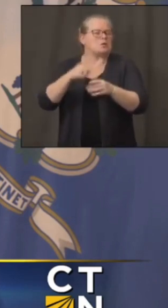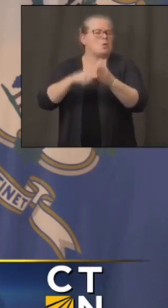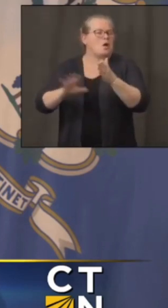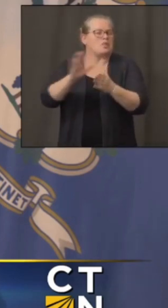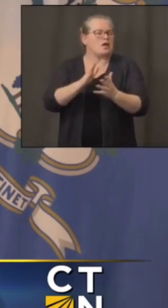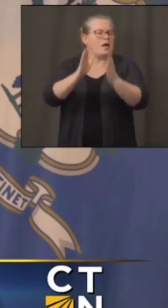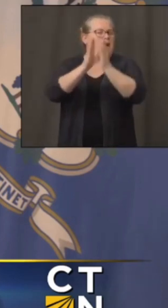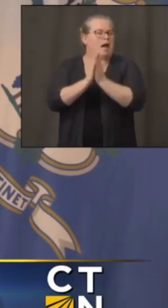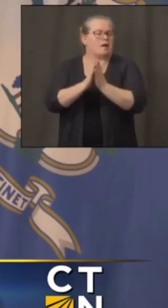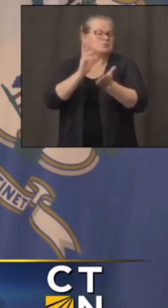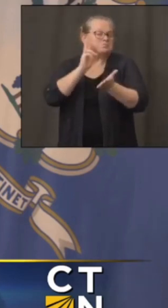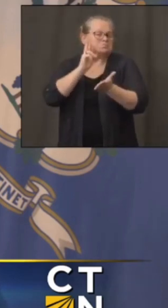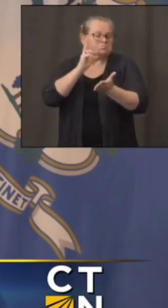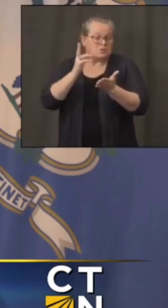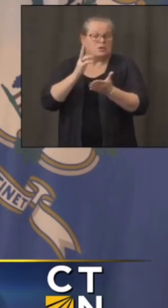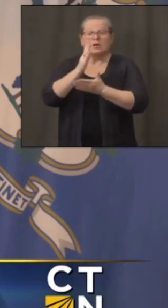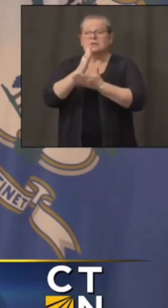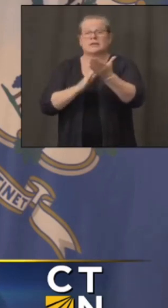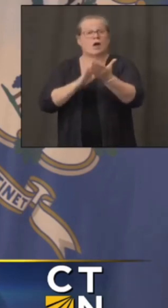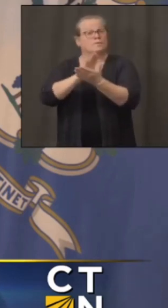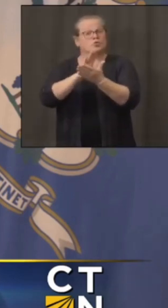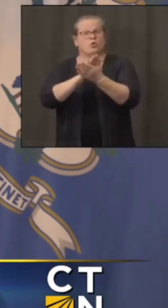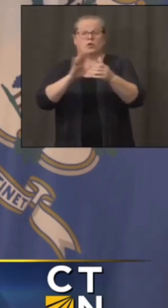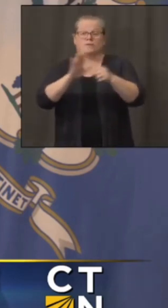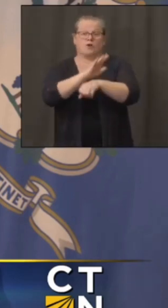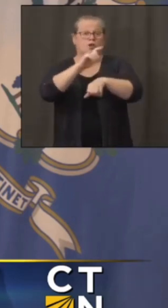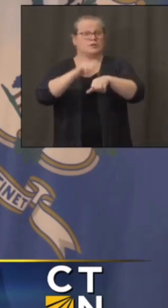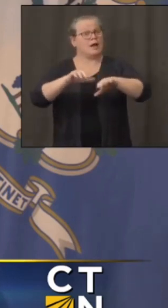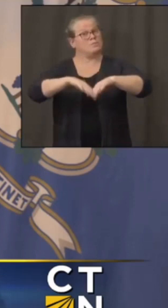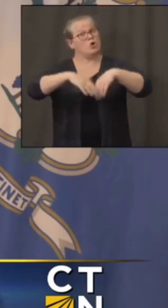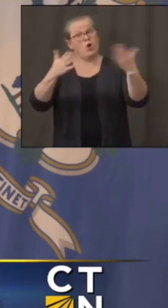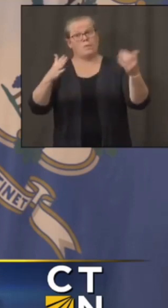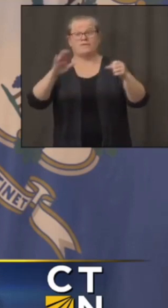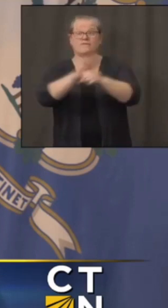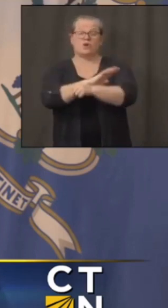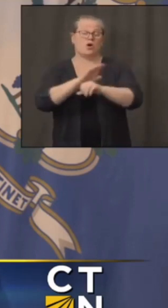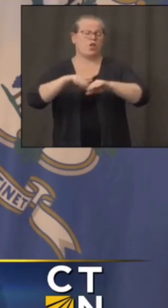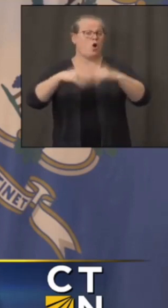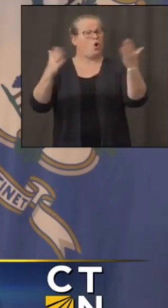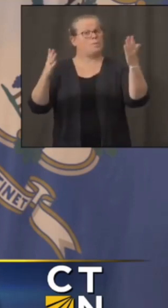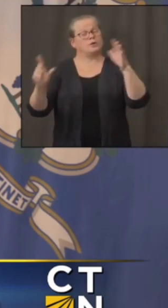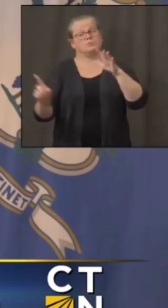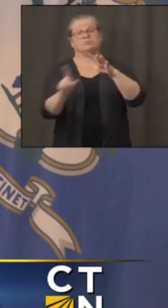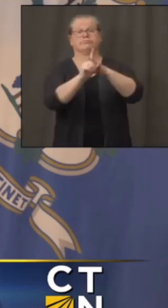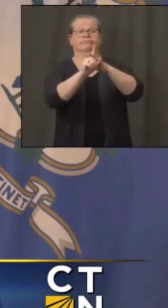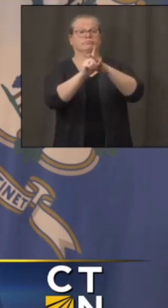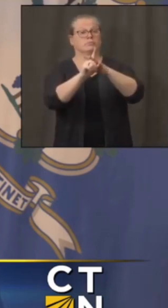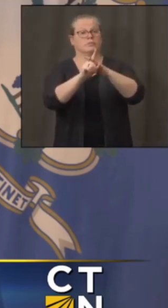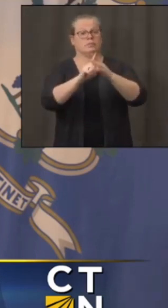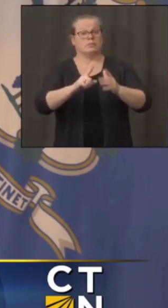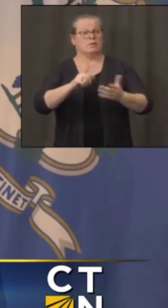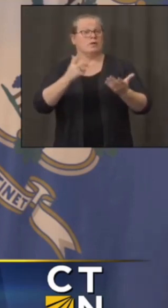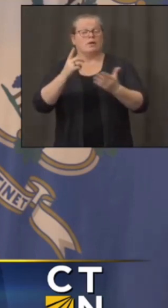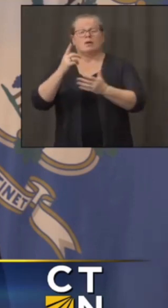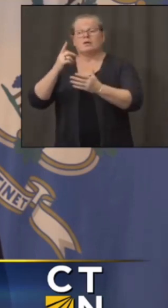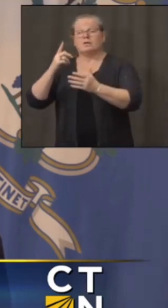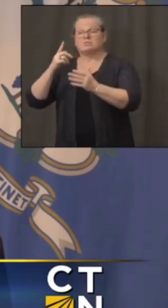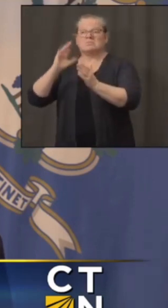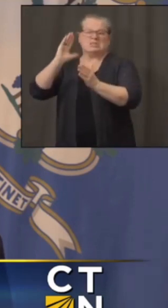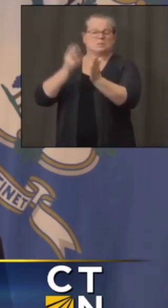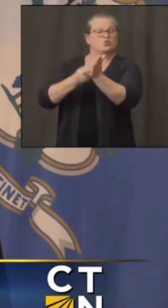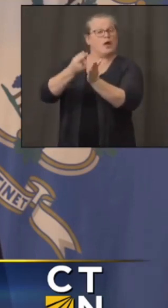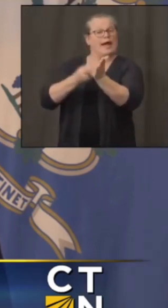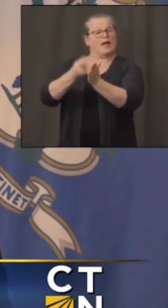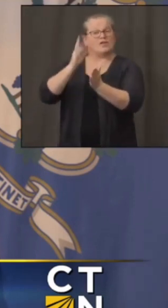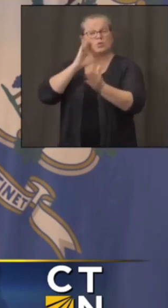of the schools are opening full-time, some are opening, you know, perhaps New Haven's going to try distance learning for now, so there'll be some,